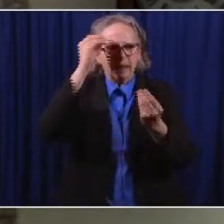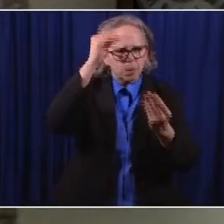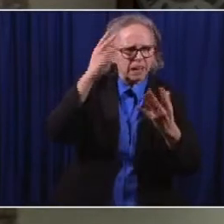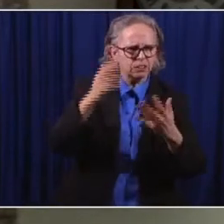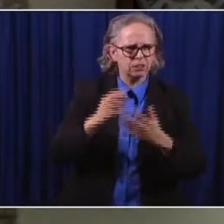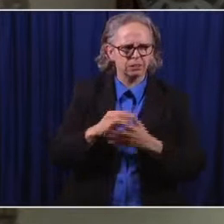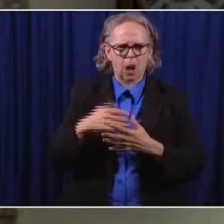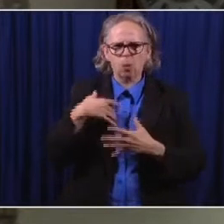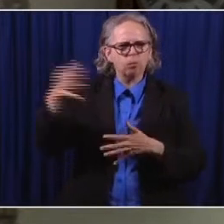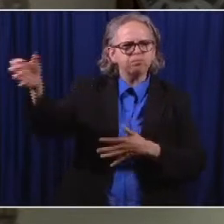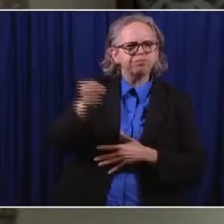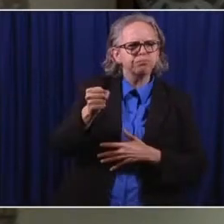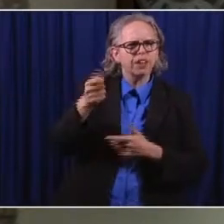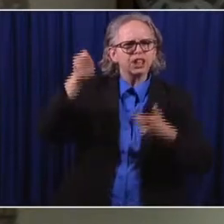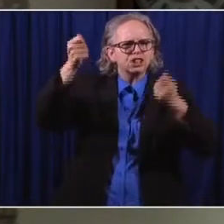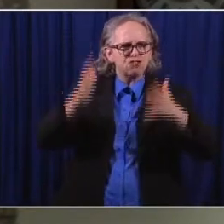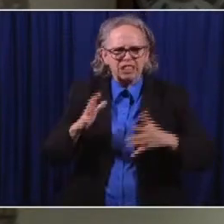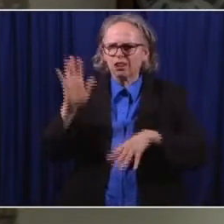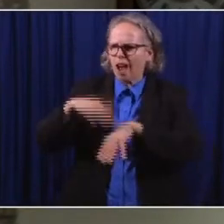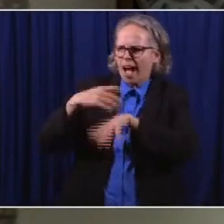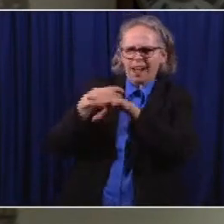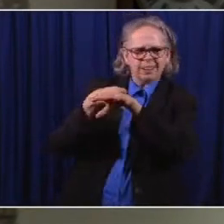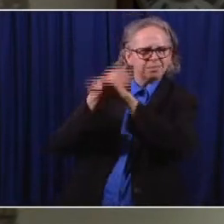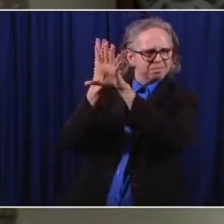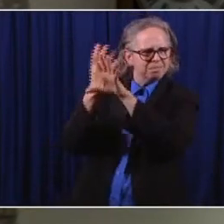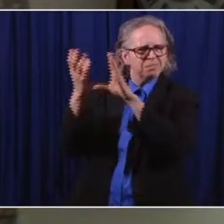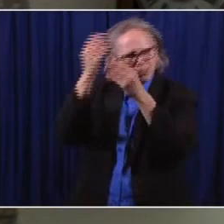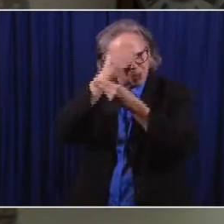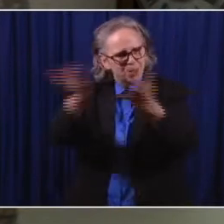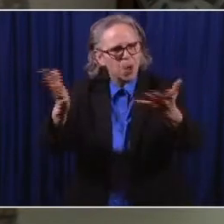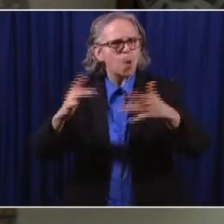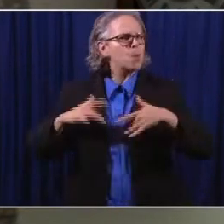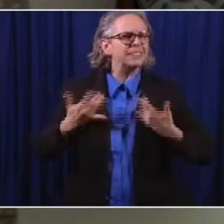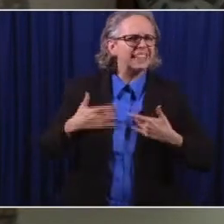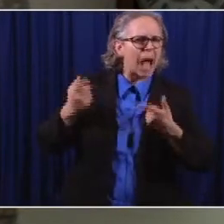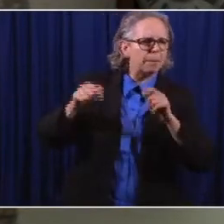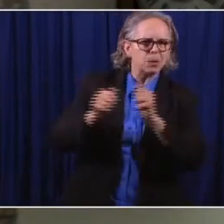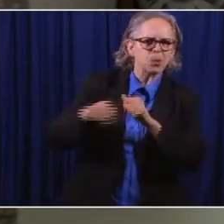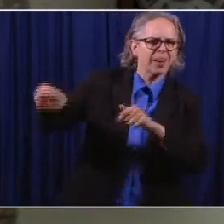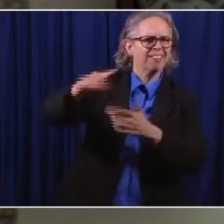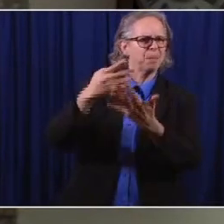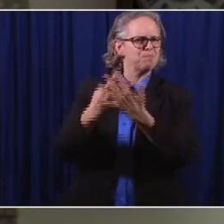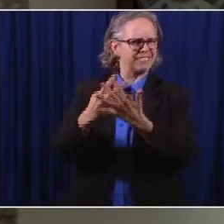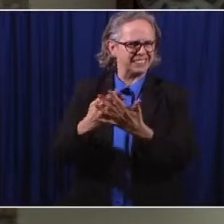of exactly where we are in regard to our prisons.